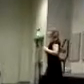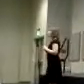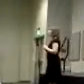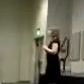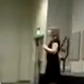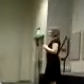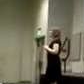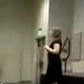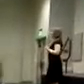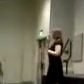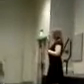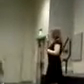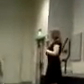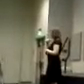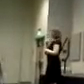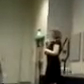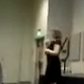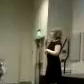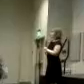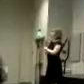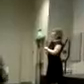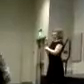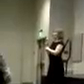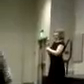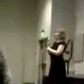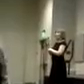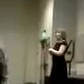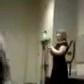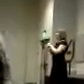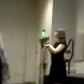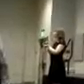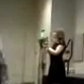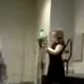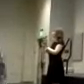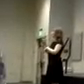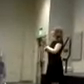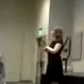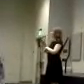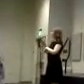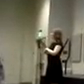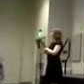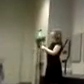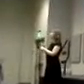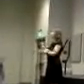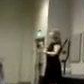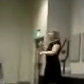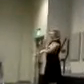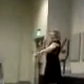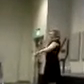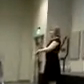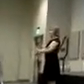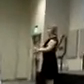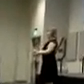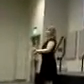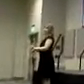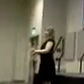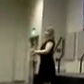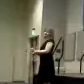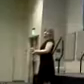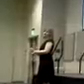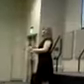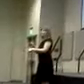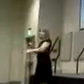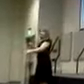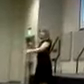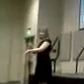You know, what's funny is the last chairman of the National Endowment for the Arts, was originally from St. Louis. Marco Landsman was from